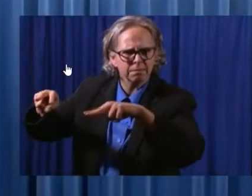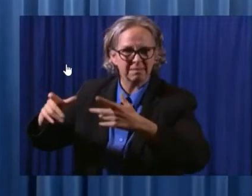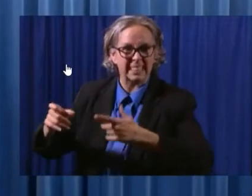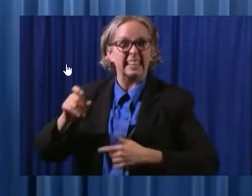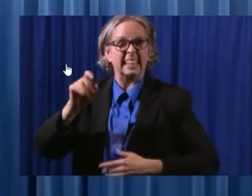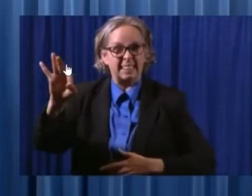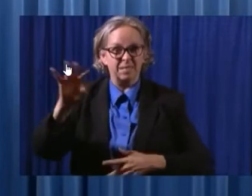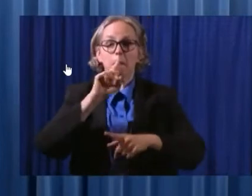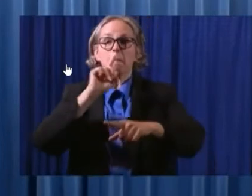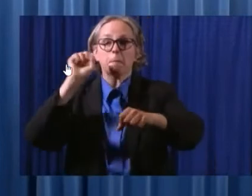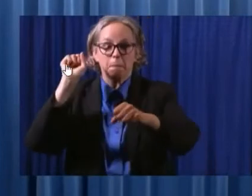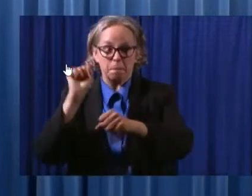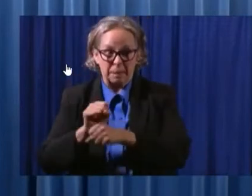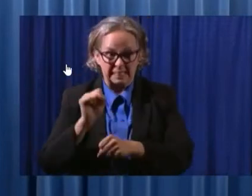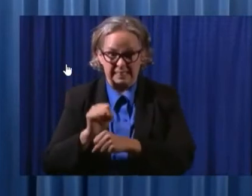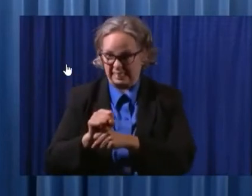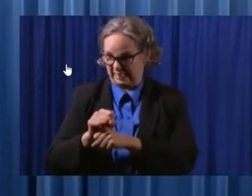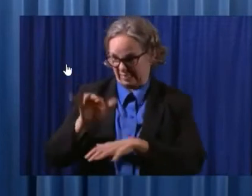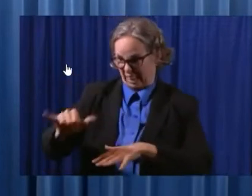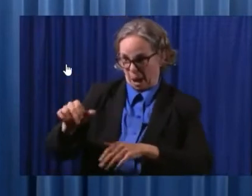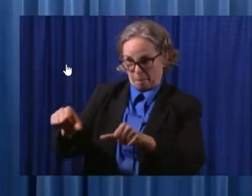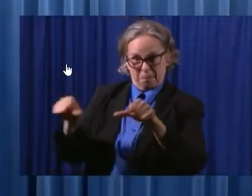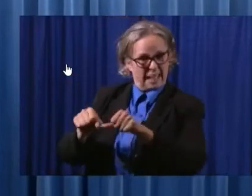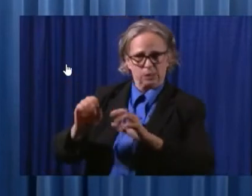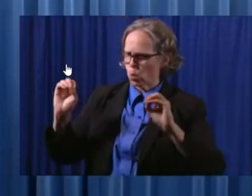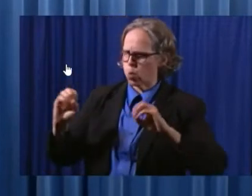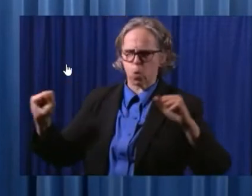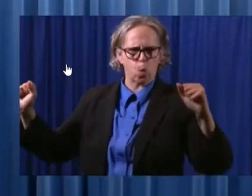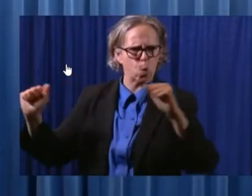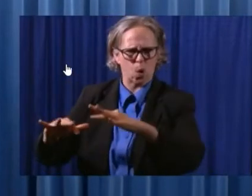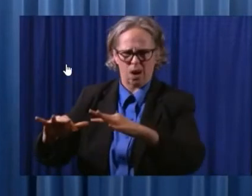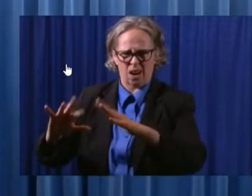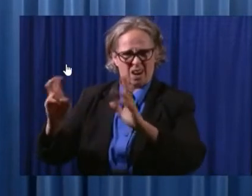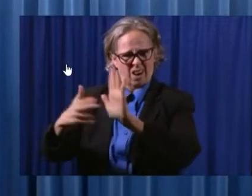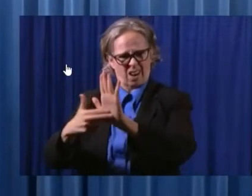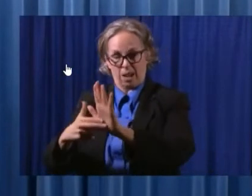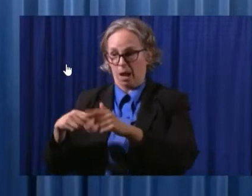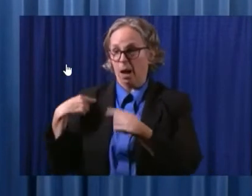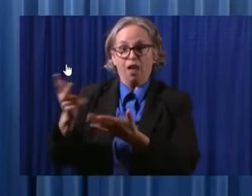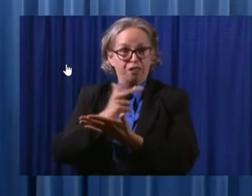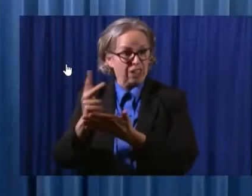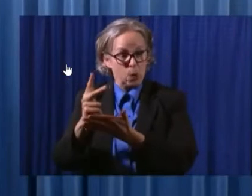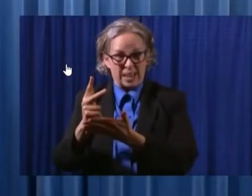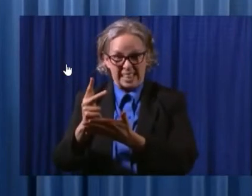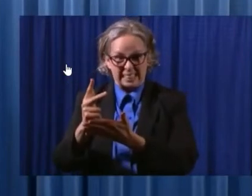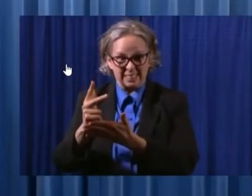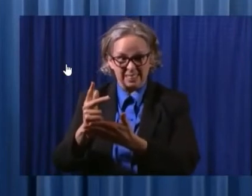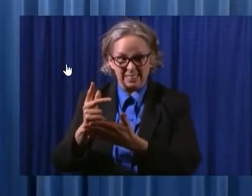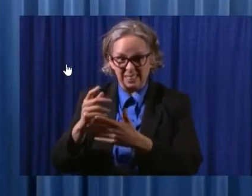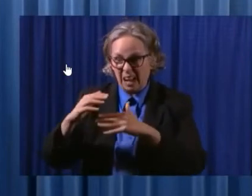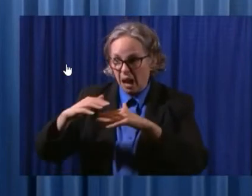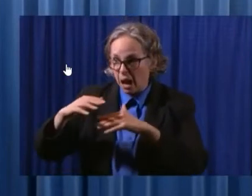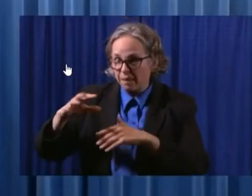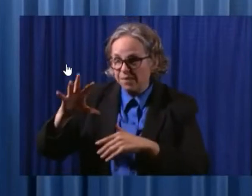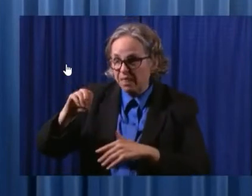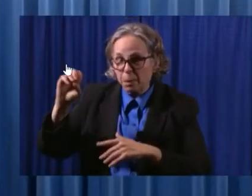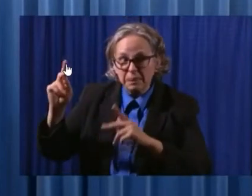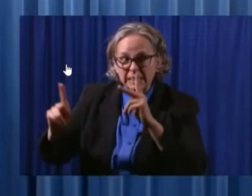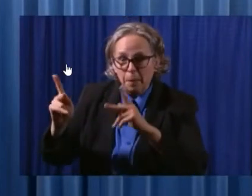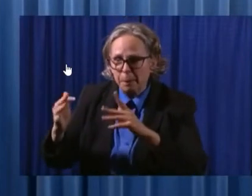from non-congregate settings during at least one of the past 3 weeks will trigger a flag on this indicator.